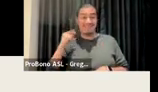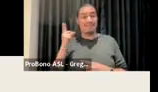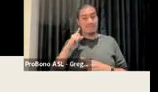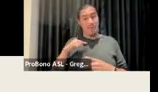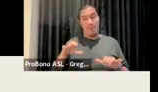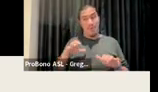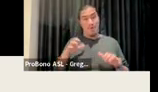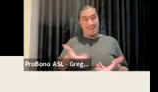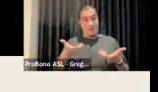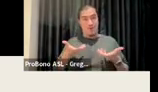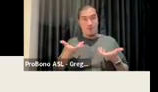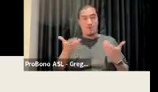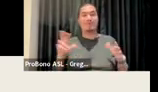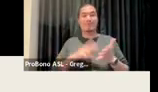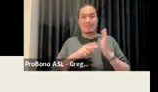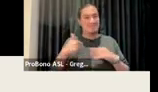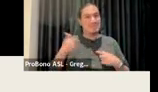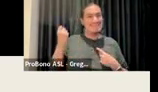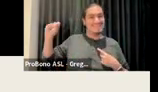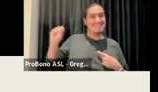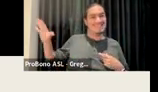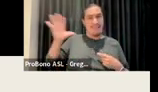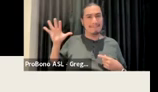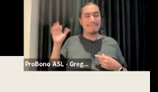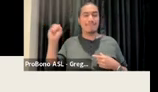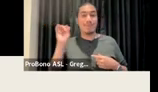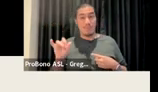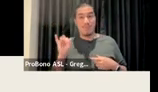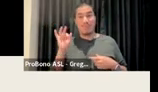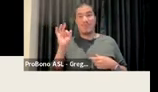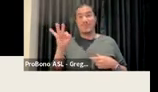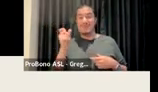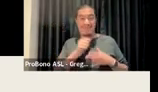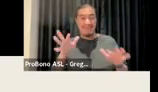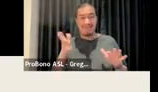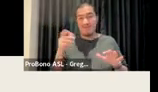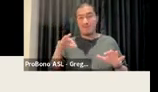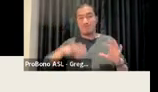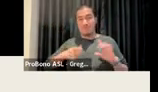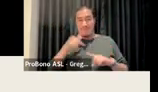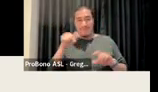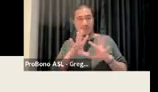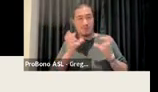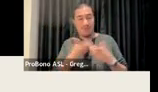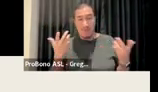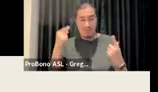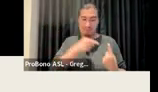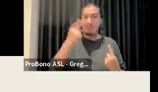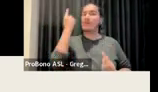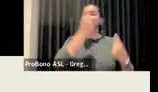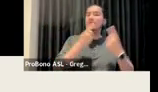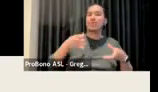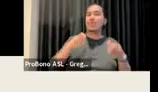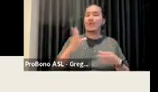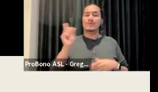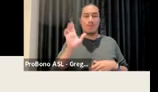resistance. My joy is an act of resistance. And I think that if there's nothing else that you get from this workshop, is consider the ways in which your